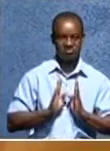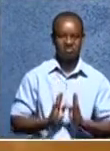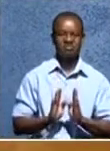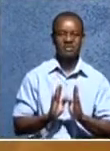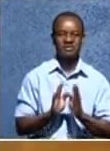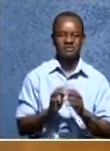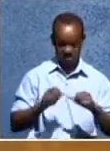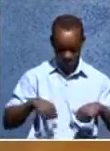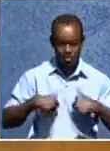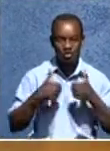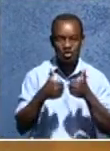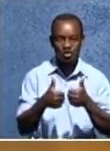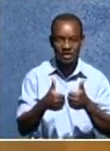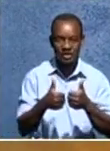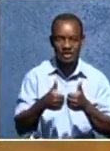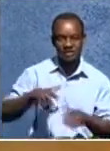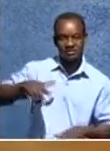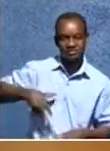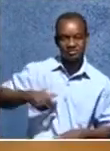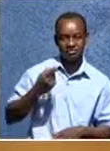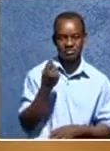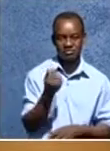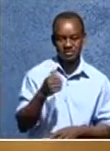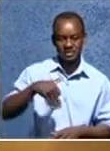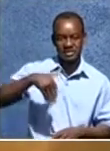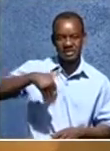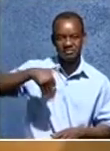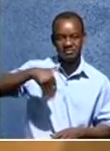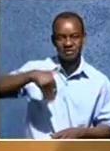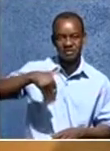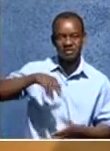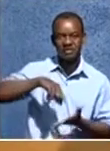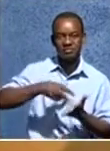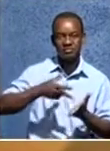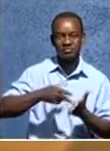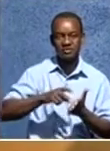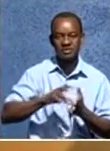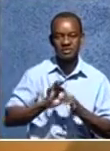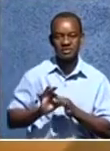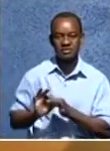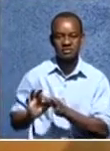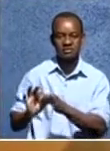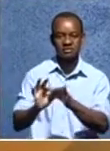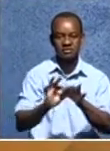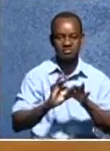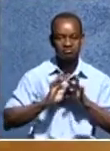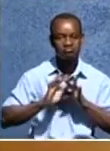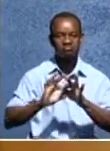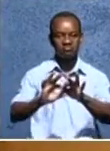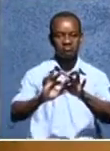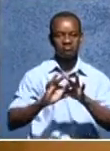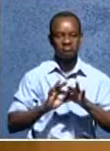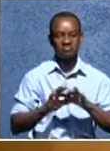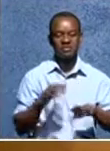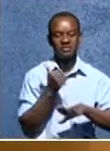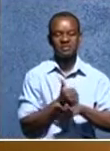nation. At Team Namibia, one of our core values is Ukumwe, which means collaboration. And as this